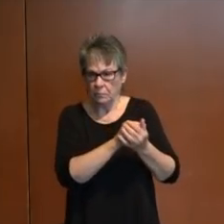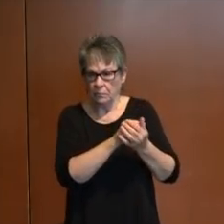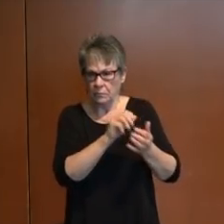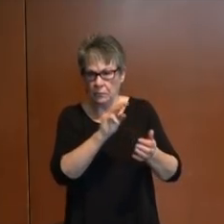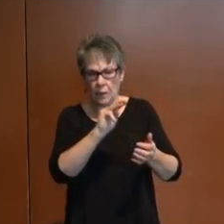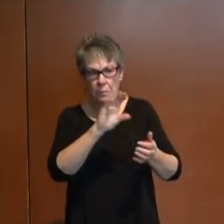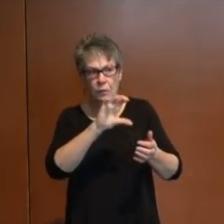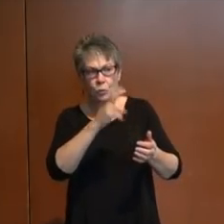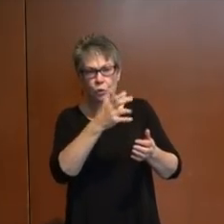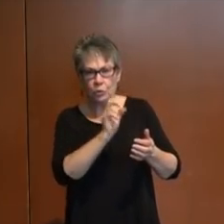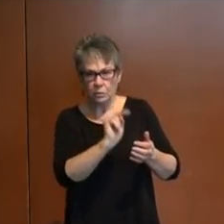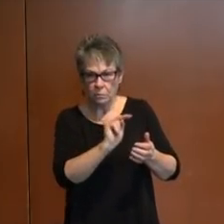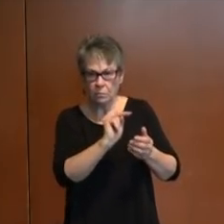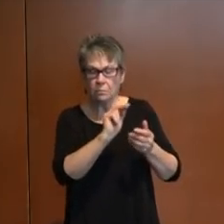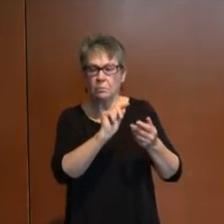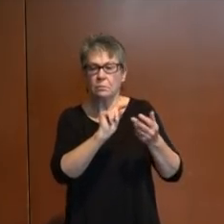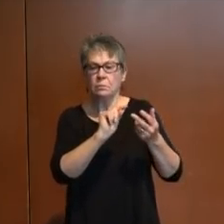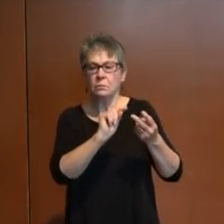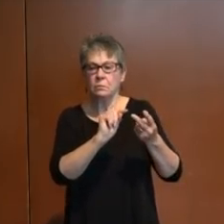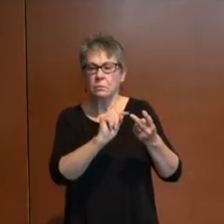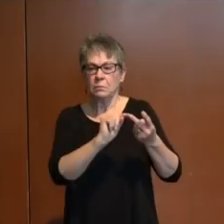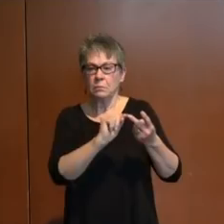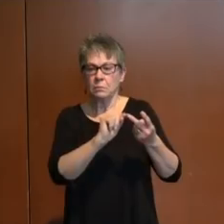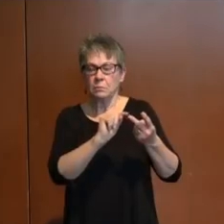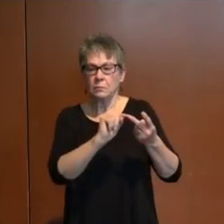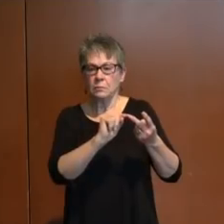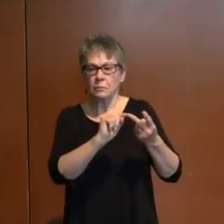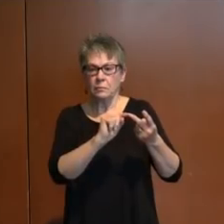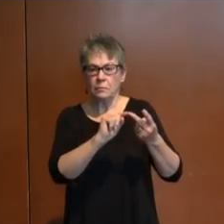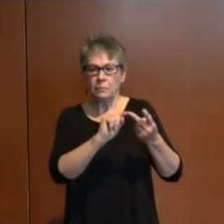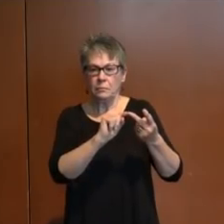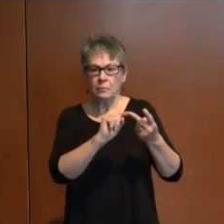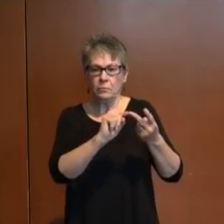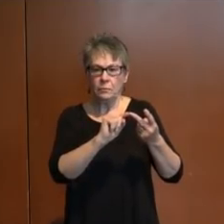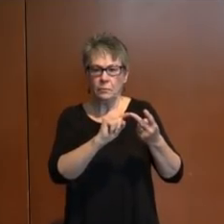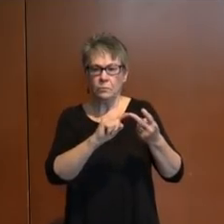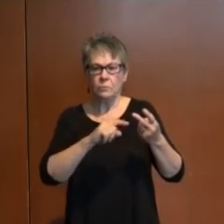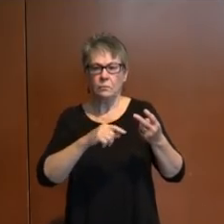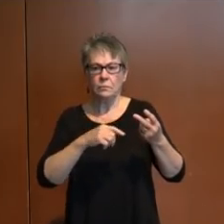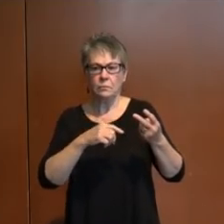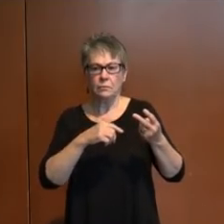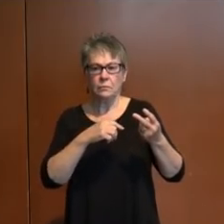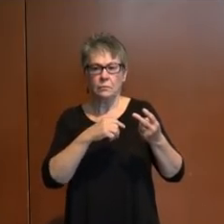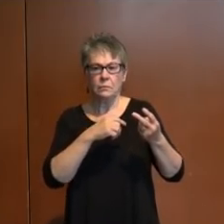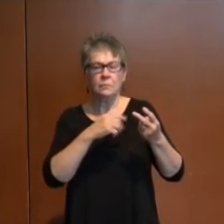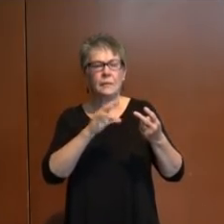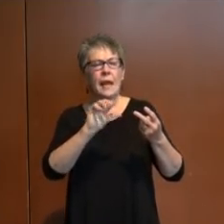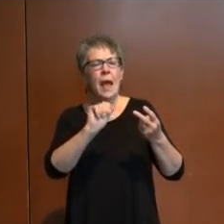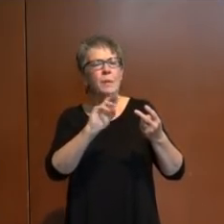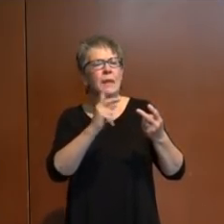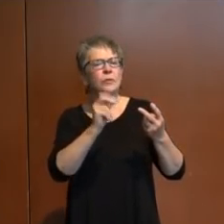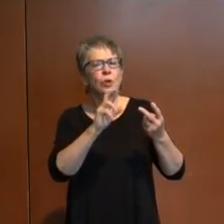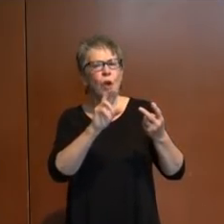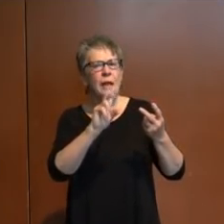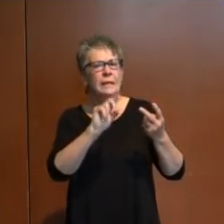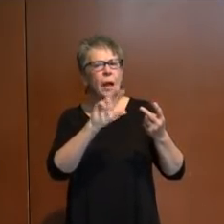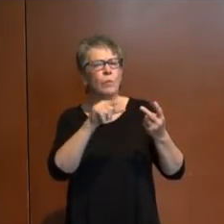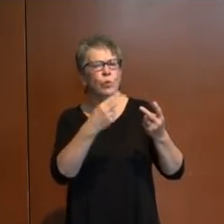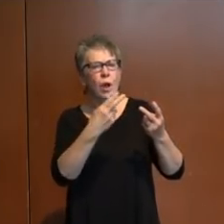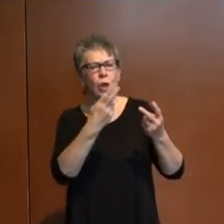Azar, Ambassador Deborah Birx, who is a special advisor to the White House